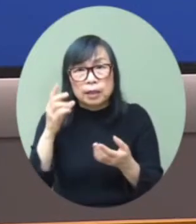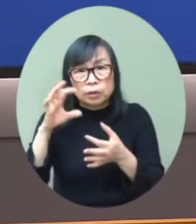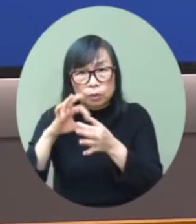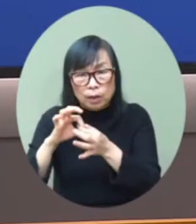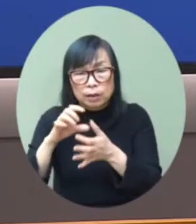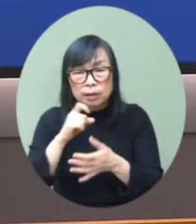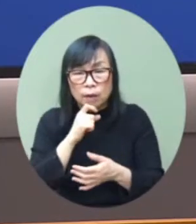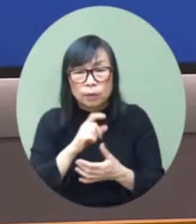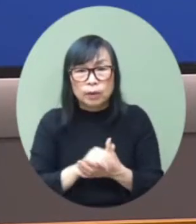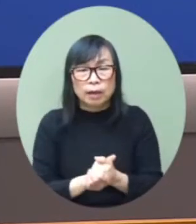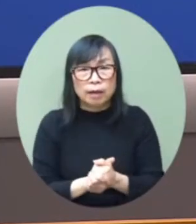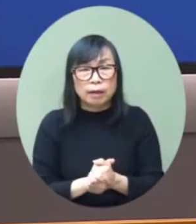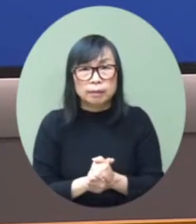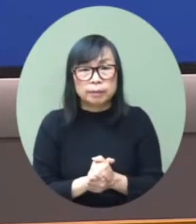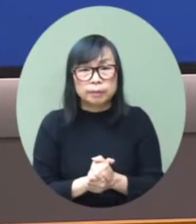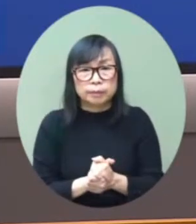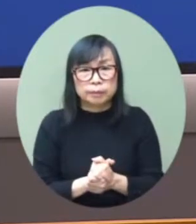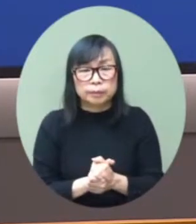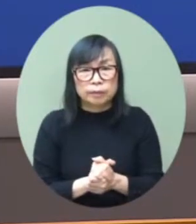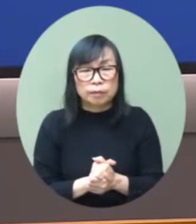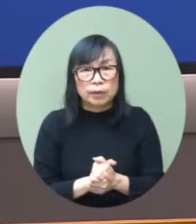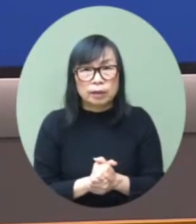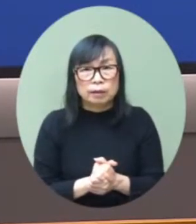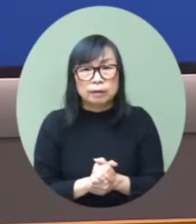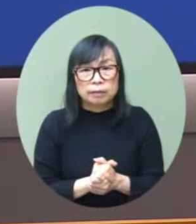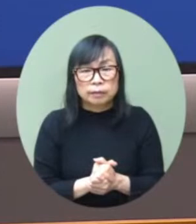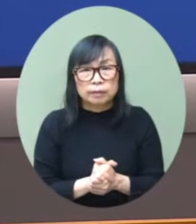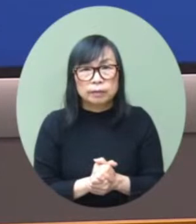do with its characteristics.